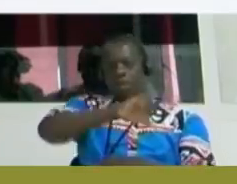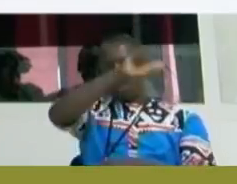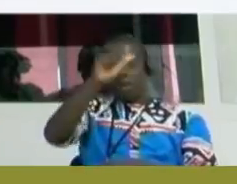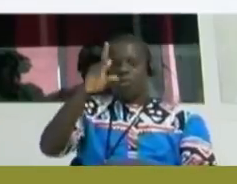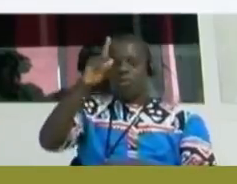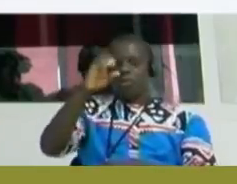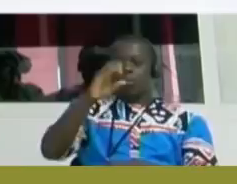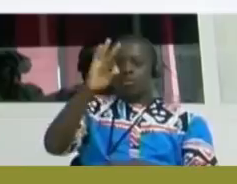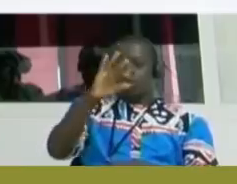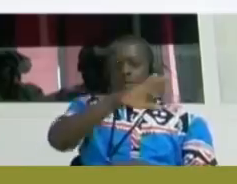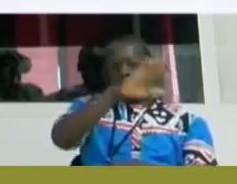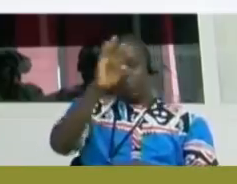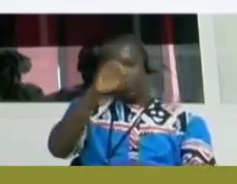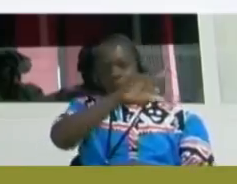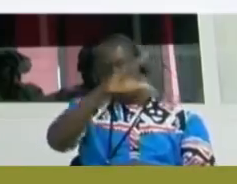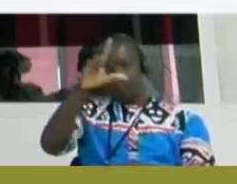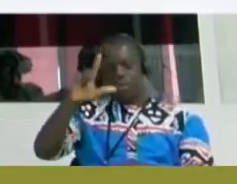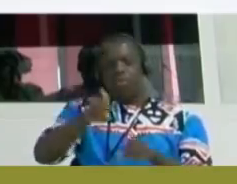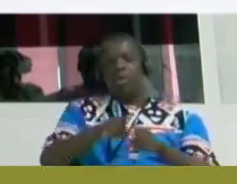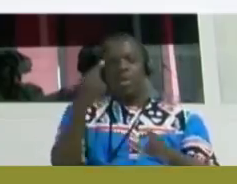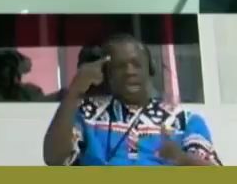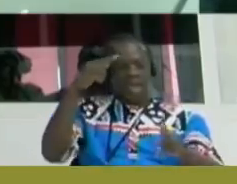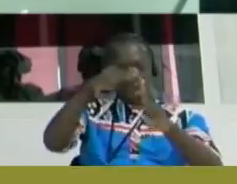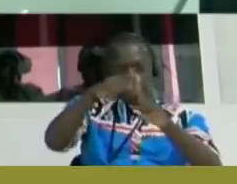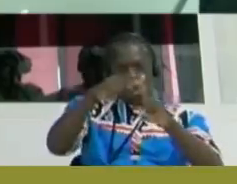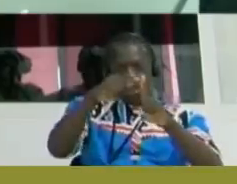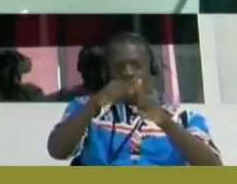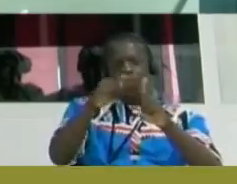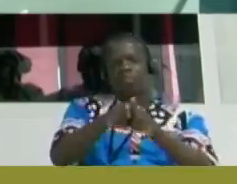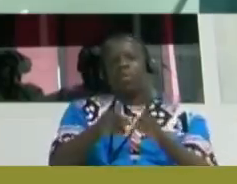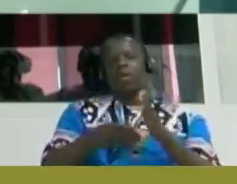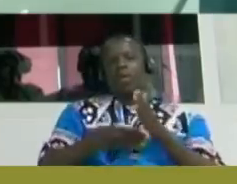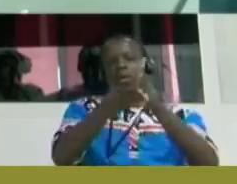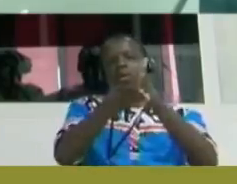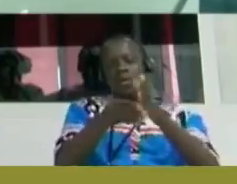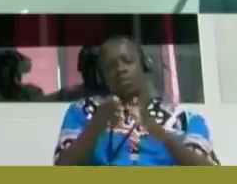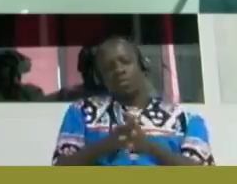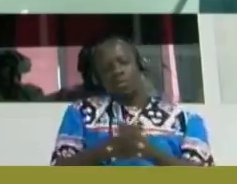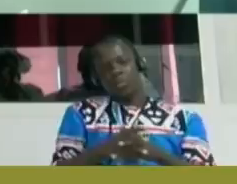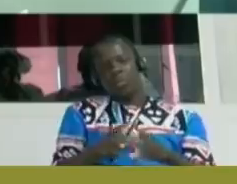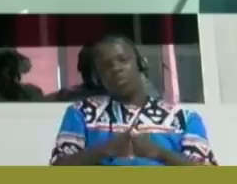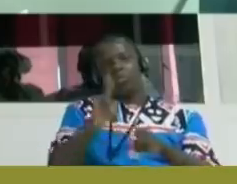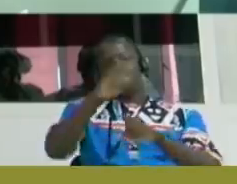Here we were concerned only for the ringleaders at this particular point in time. So they were secluded? Yes. And then what